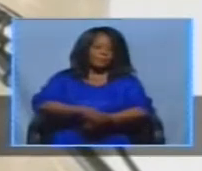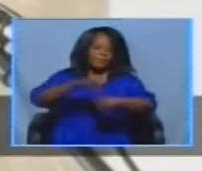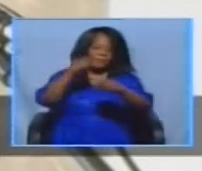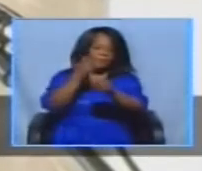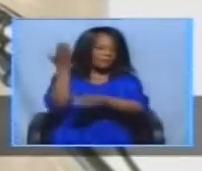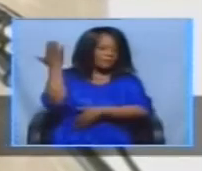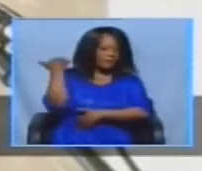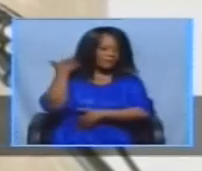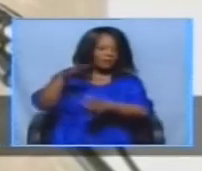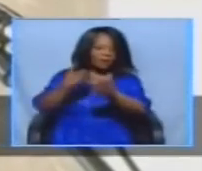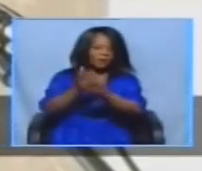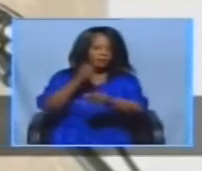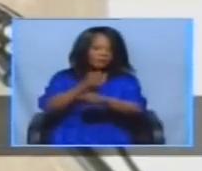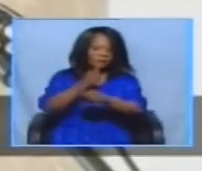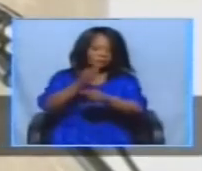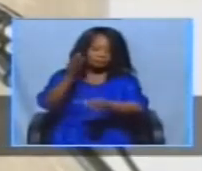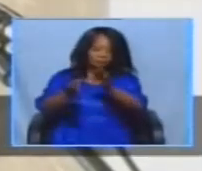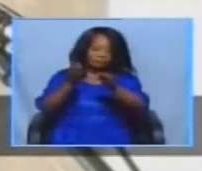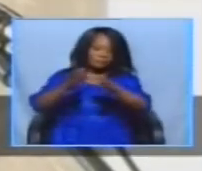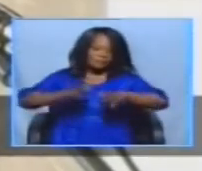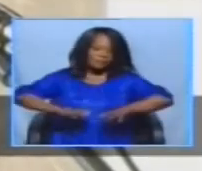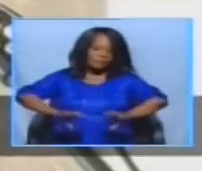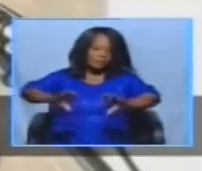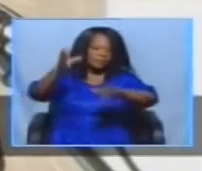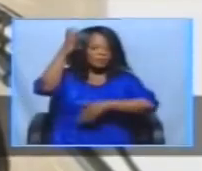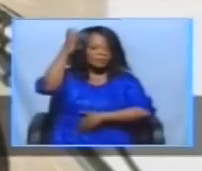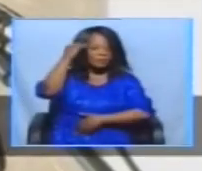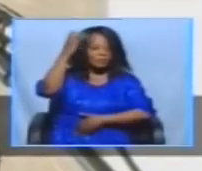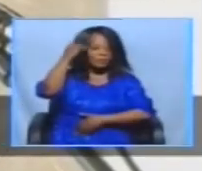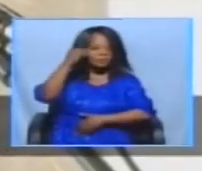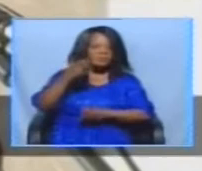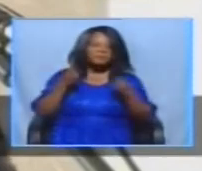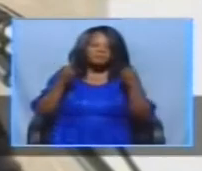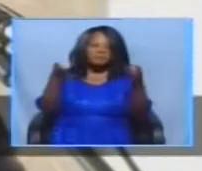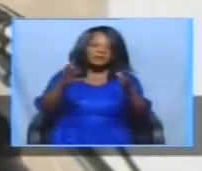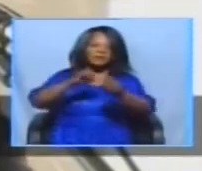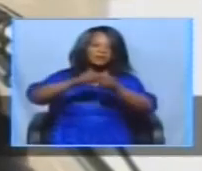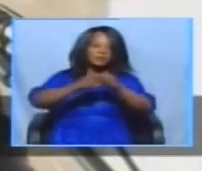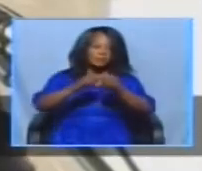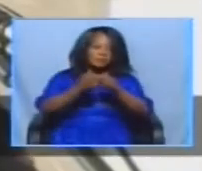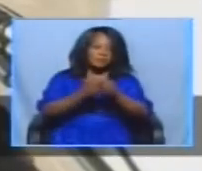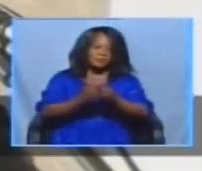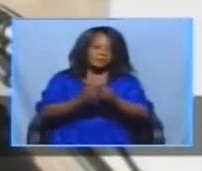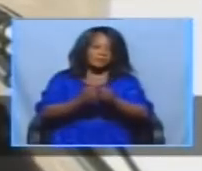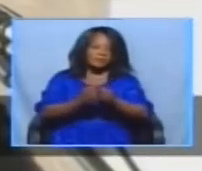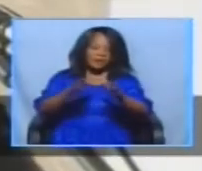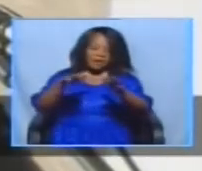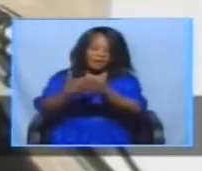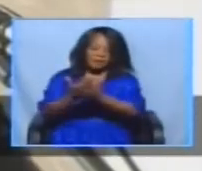past, the judiciary continues to experience numerous challenges in the performance of its